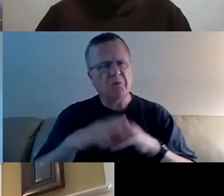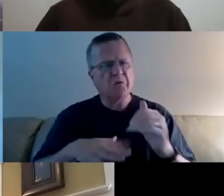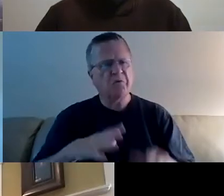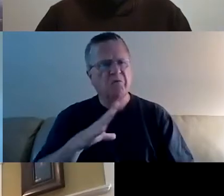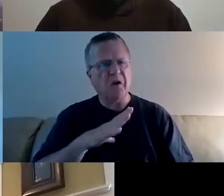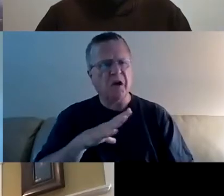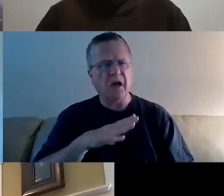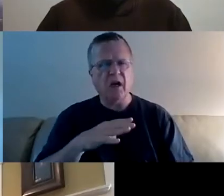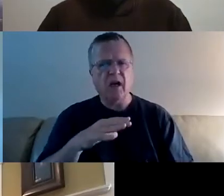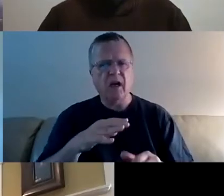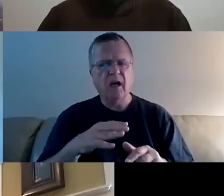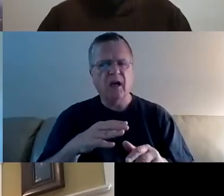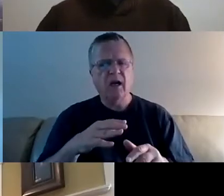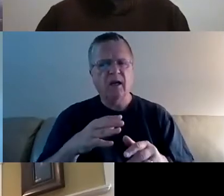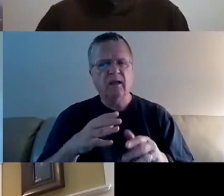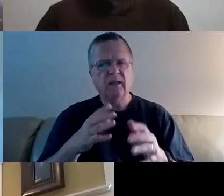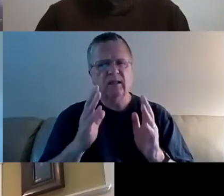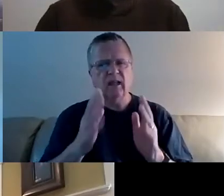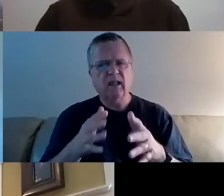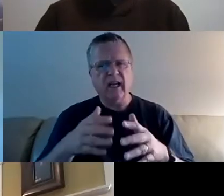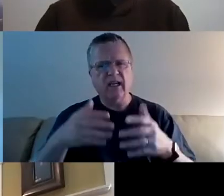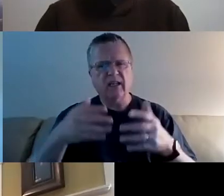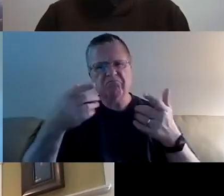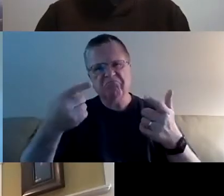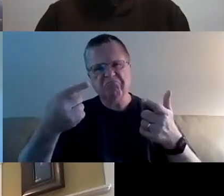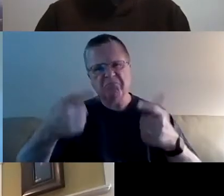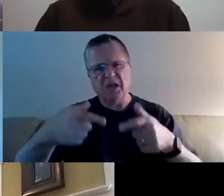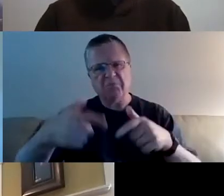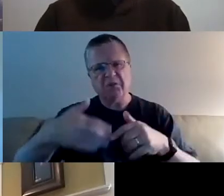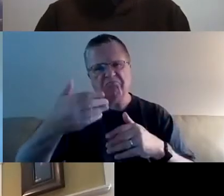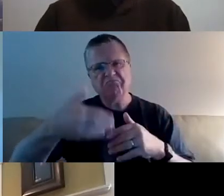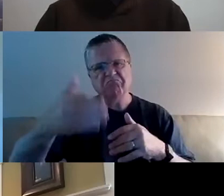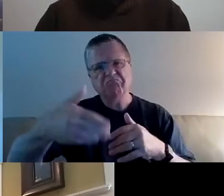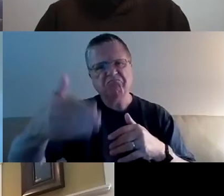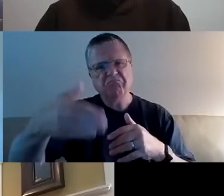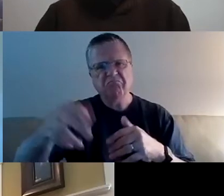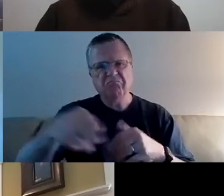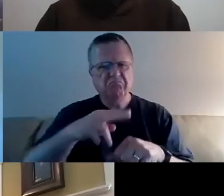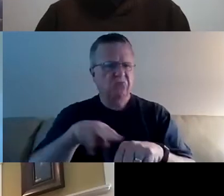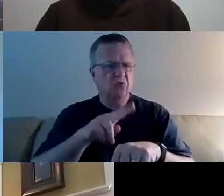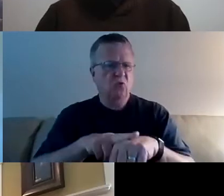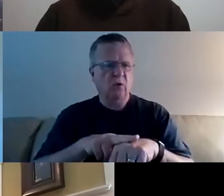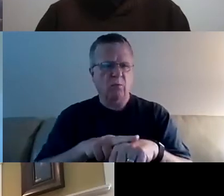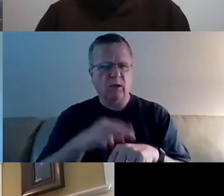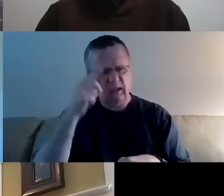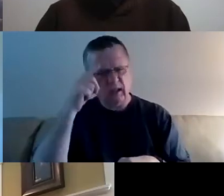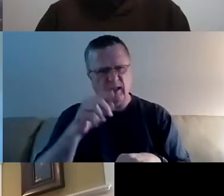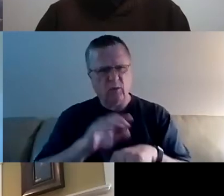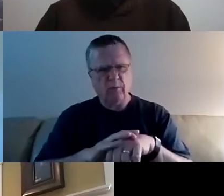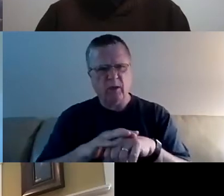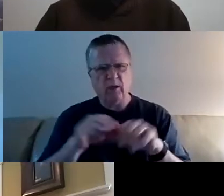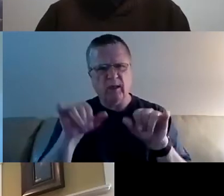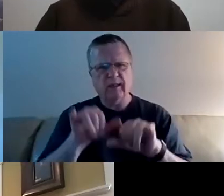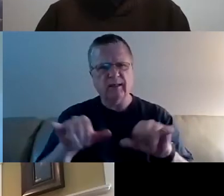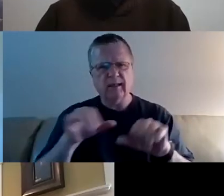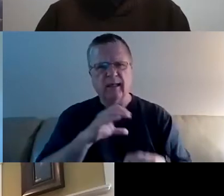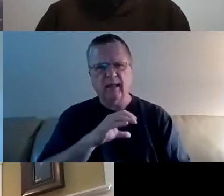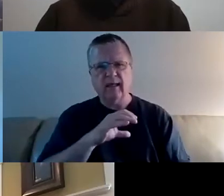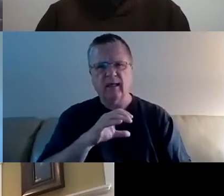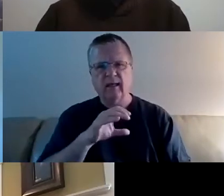let this take its normal timeline, which would put it on, I think, standing committee agenda in